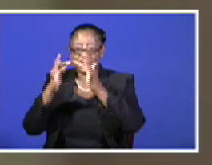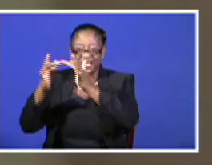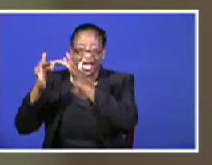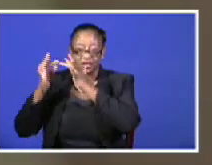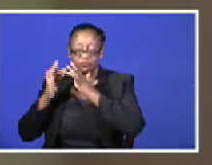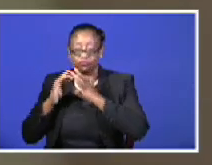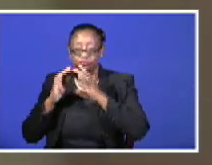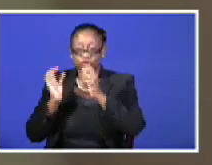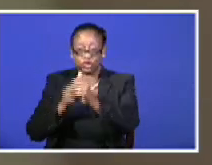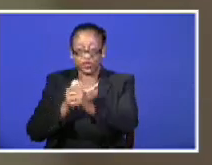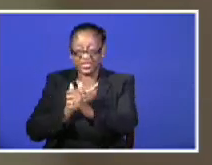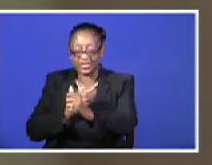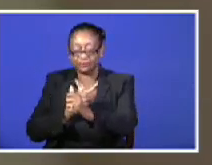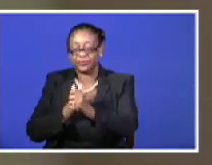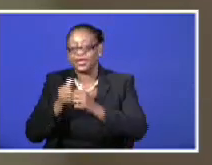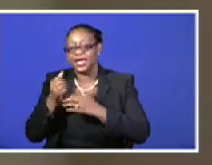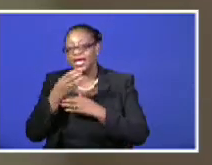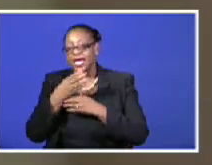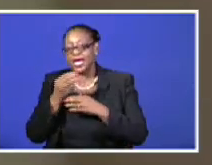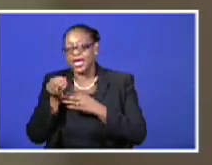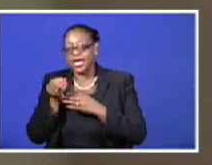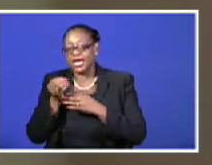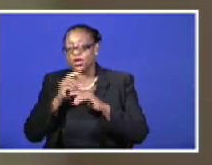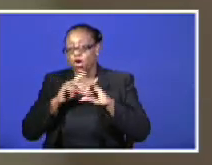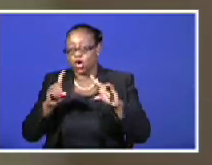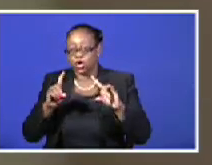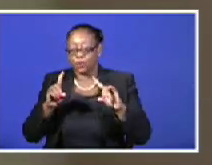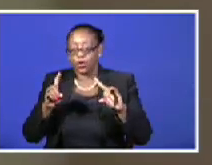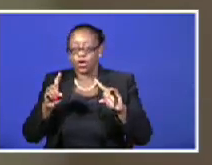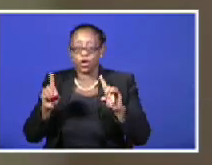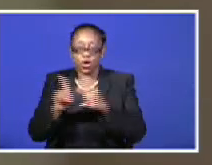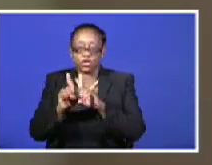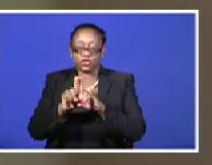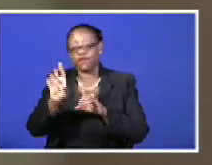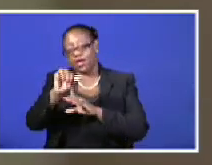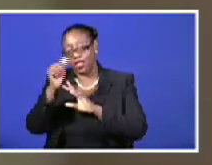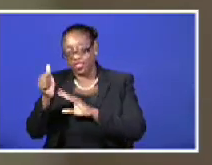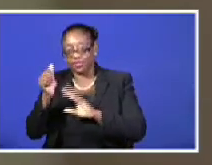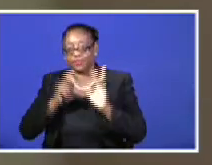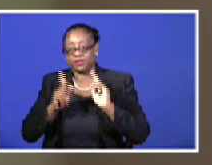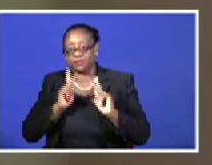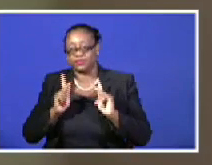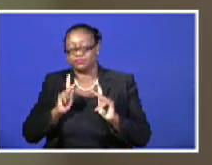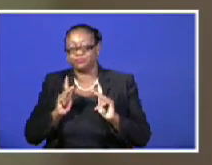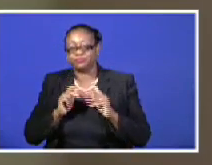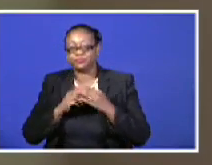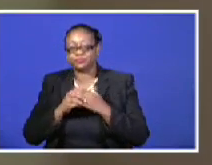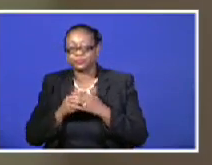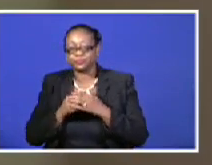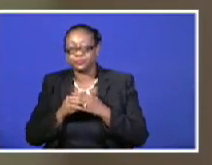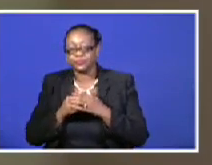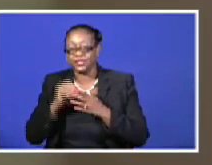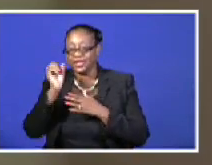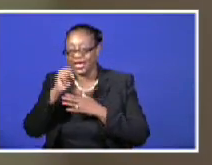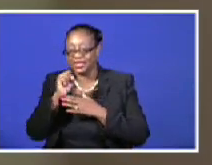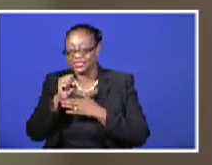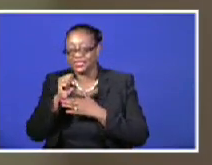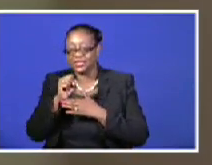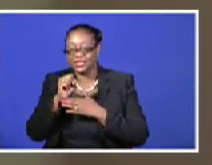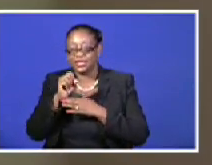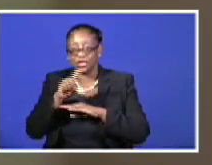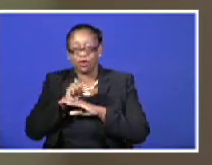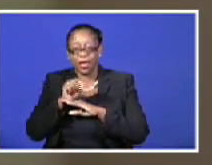for that person, but the other cases that they have identified in Grand